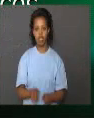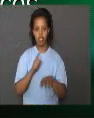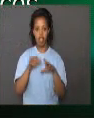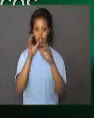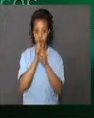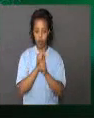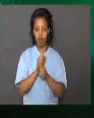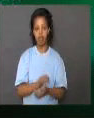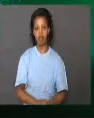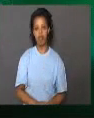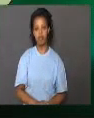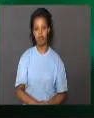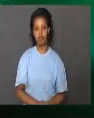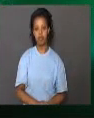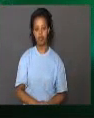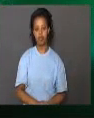Time's up.